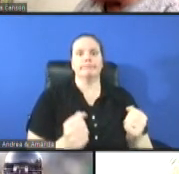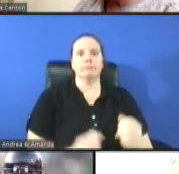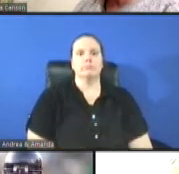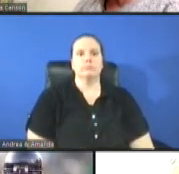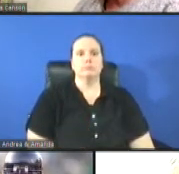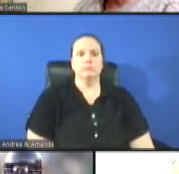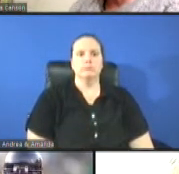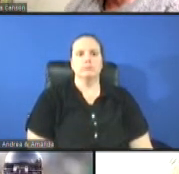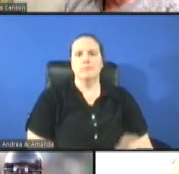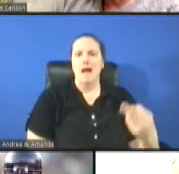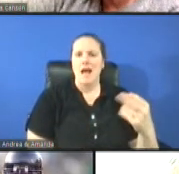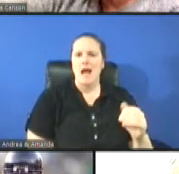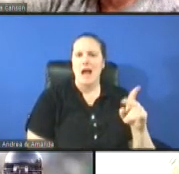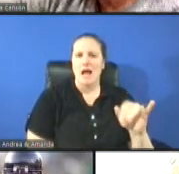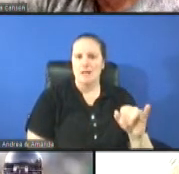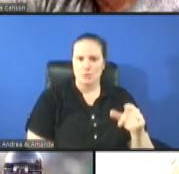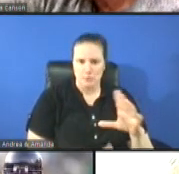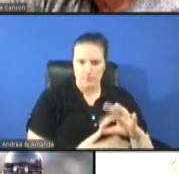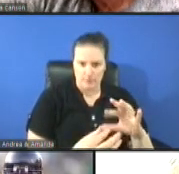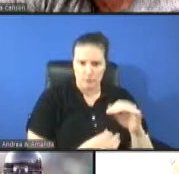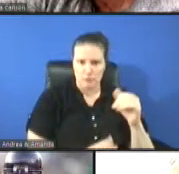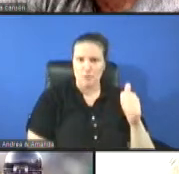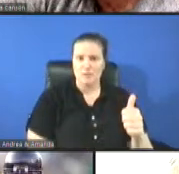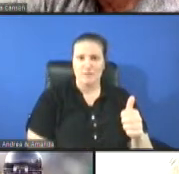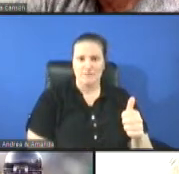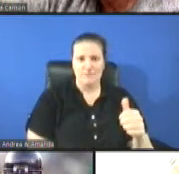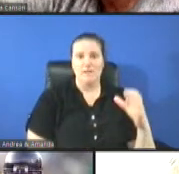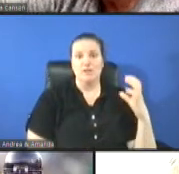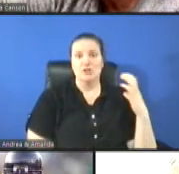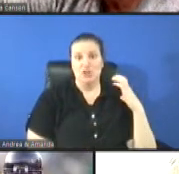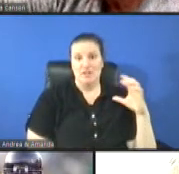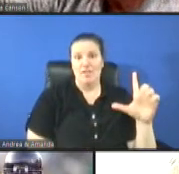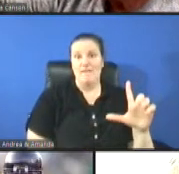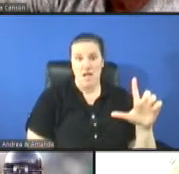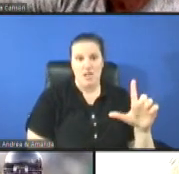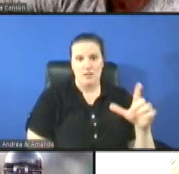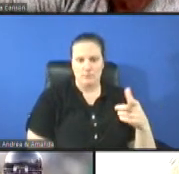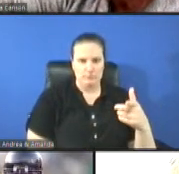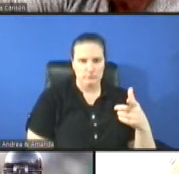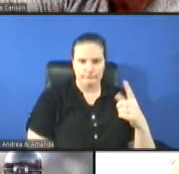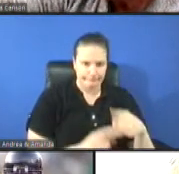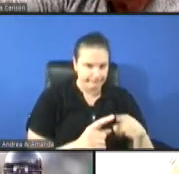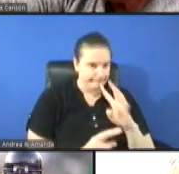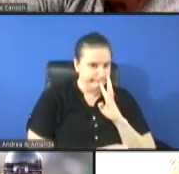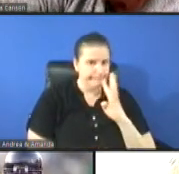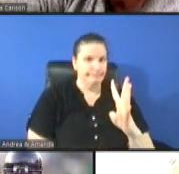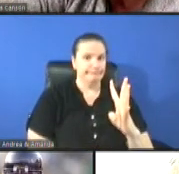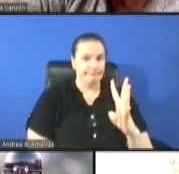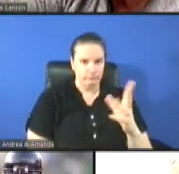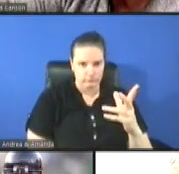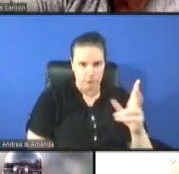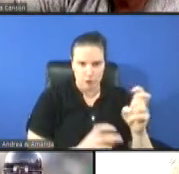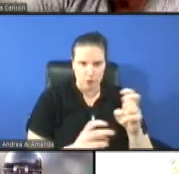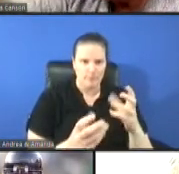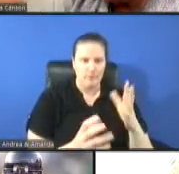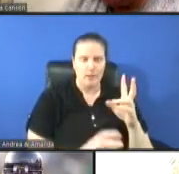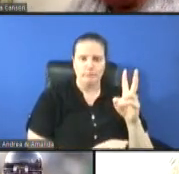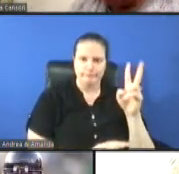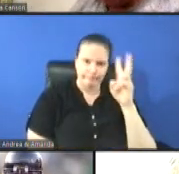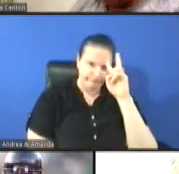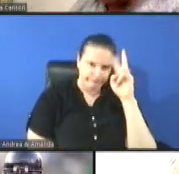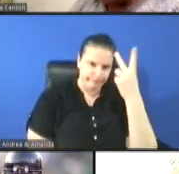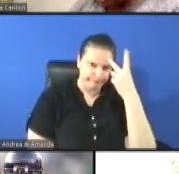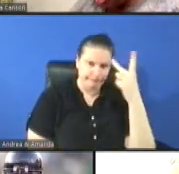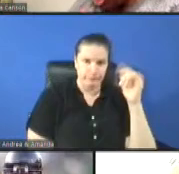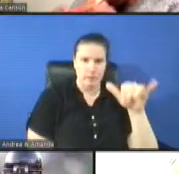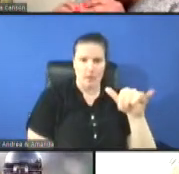Heidi, I know you mentioned that yourself and Chief Lavelle are currently unable to speak about this issue. Maybe I misheard that. My